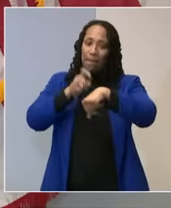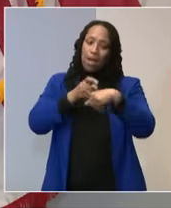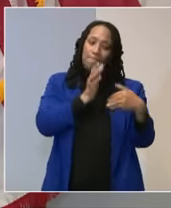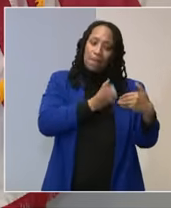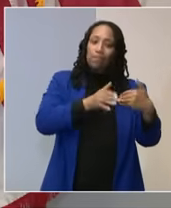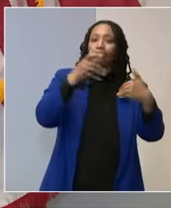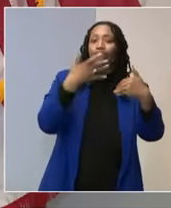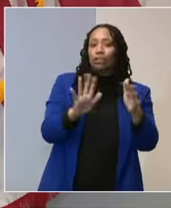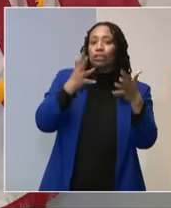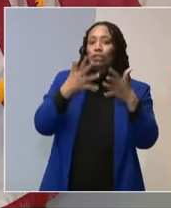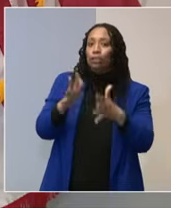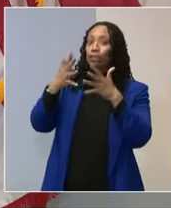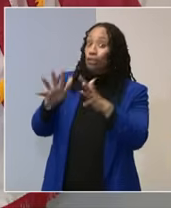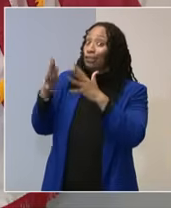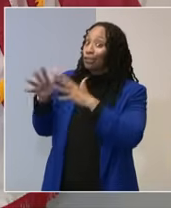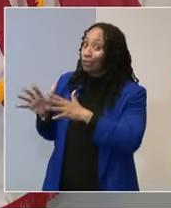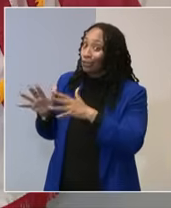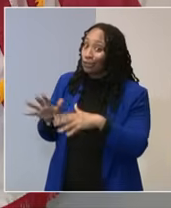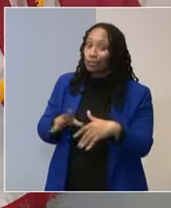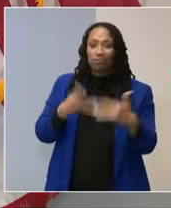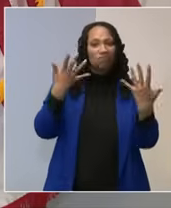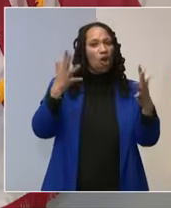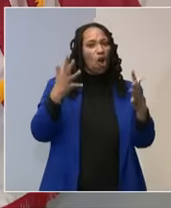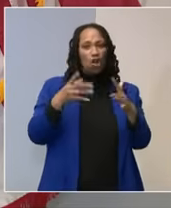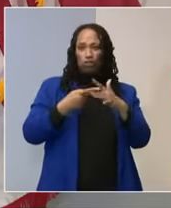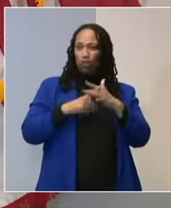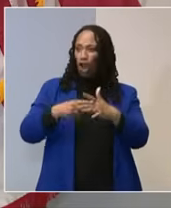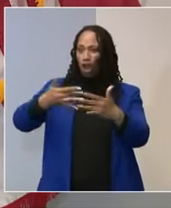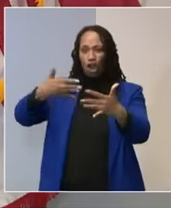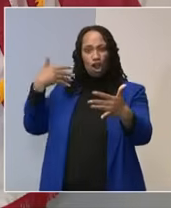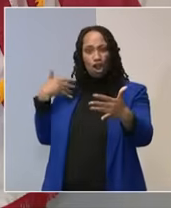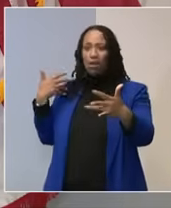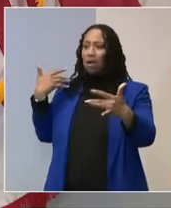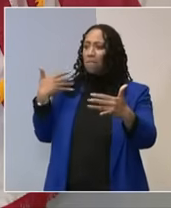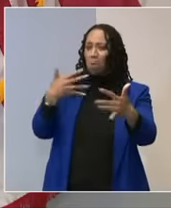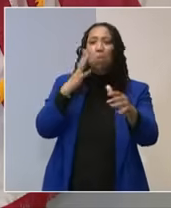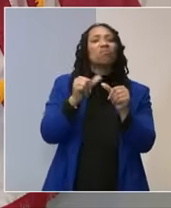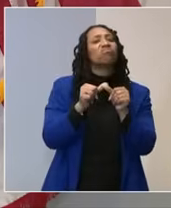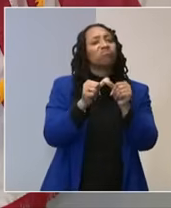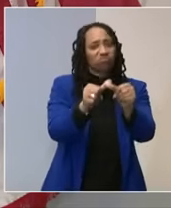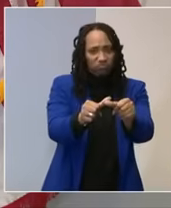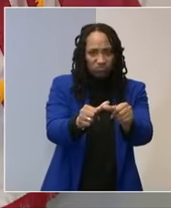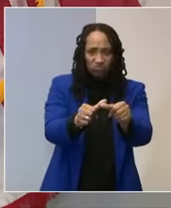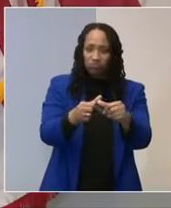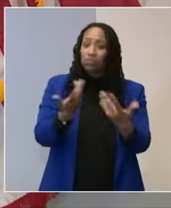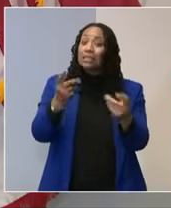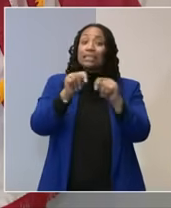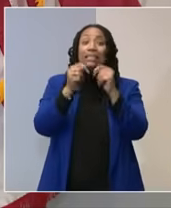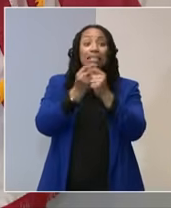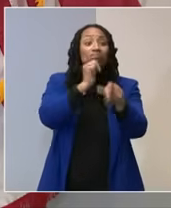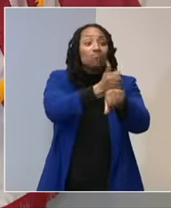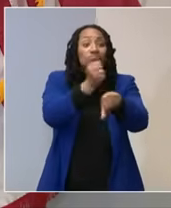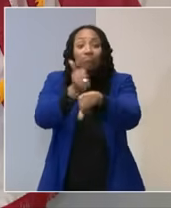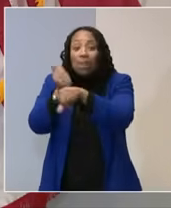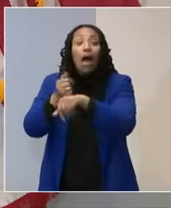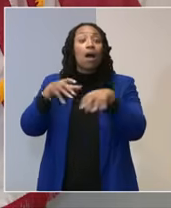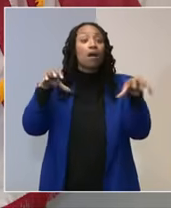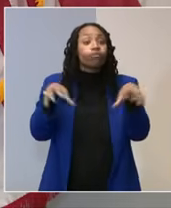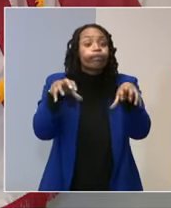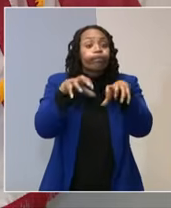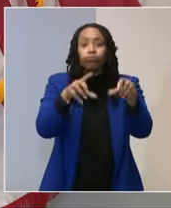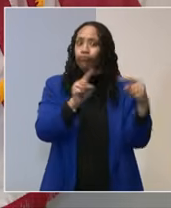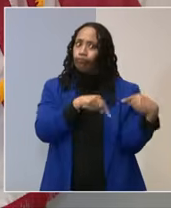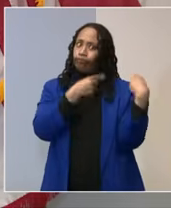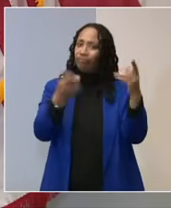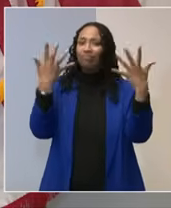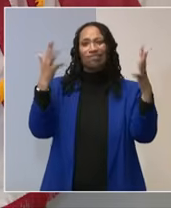I think we're on that path. I think the team has been working diligently. Even before